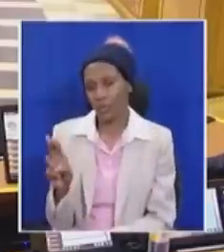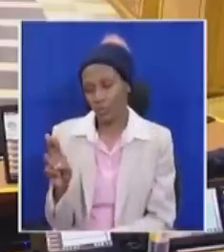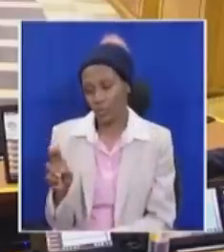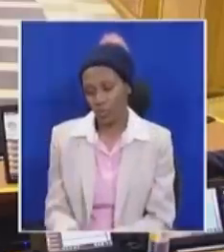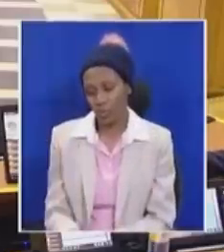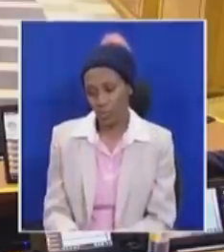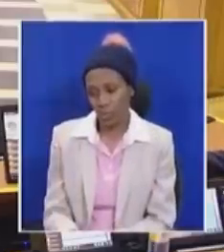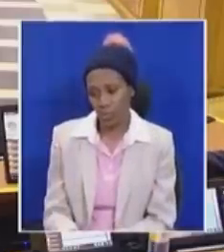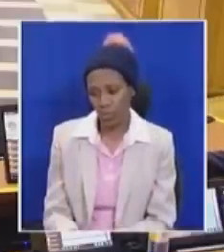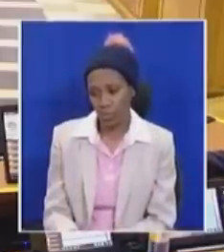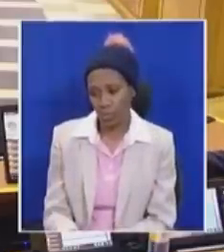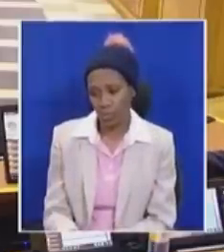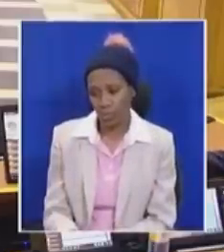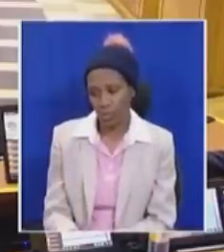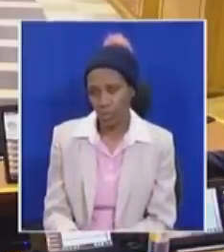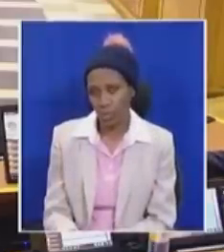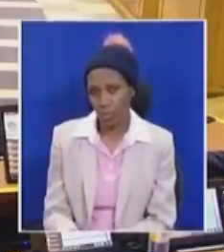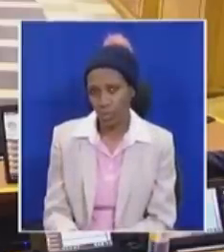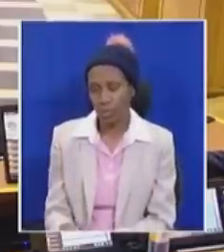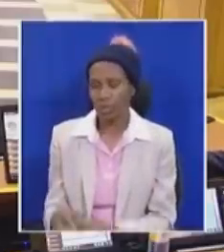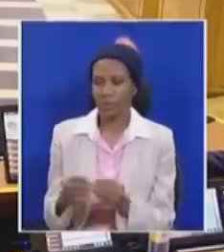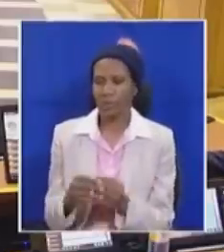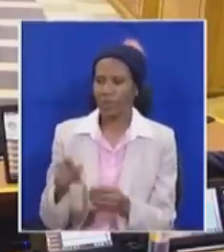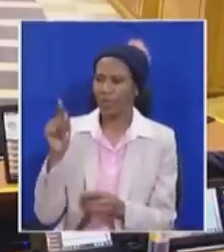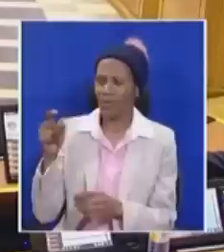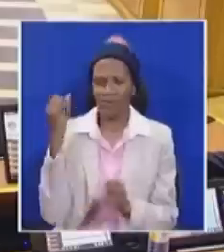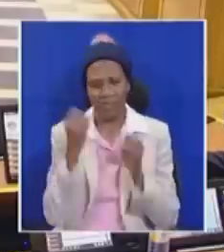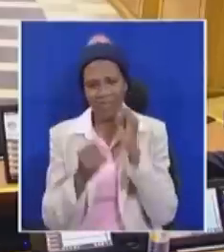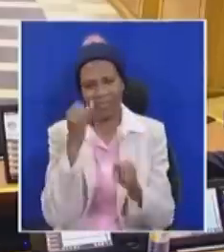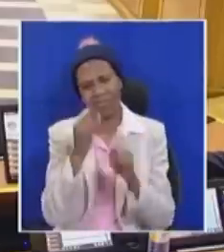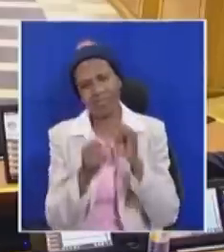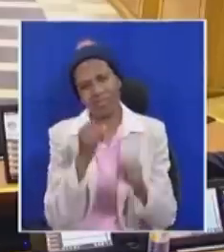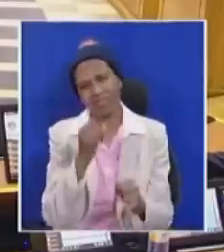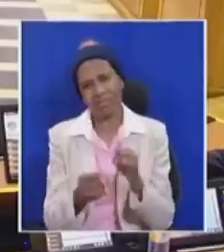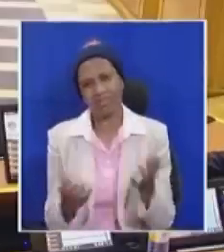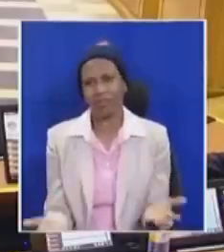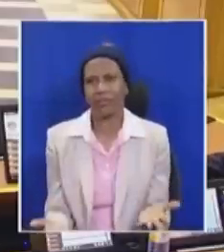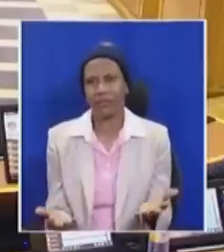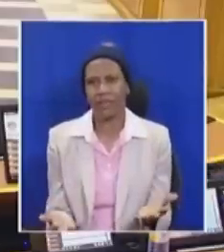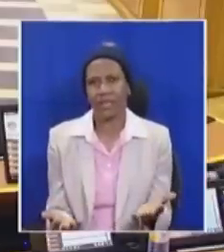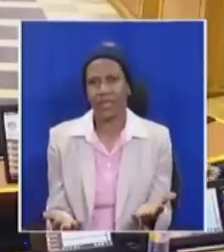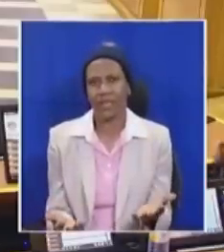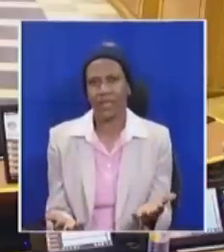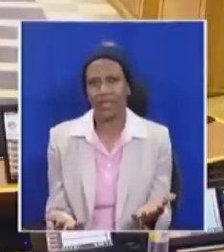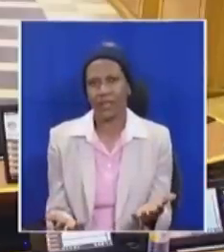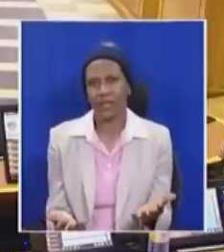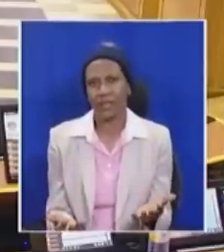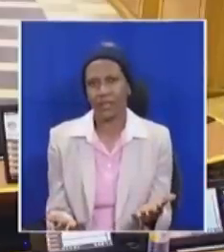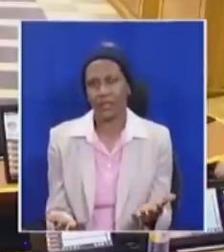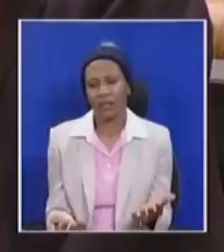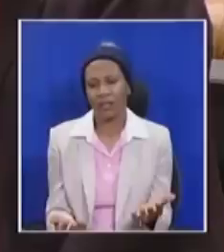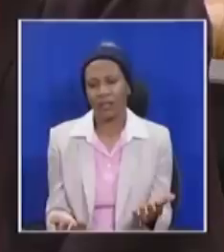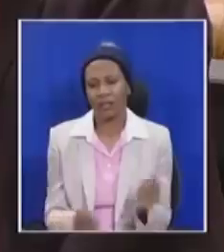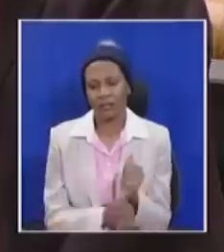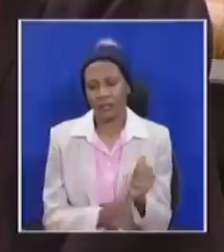Speaker. Yes. Definitely, the Honorable Bloma is casting aspersions and on the dignity of